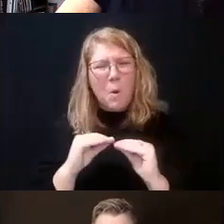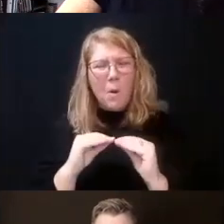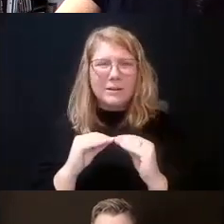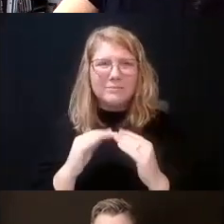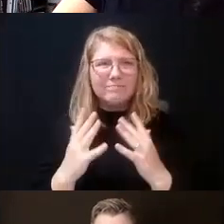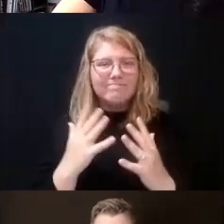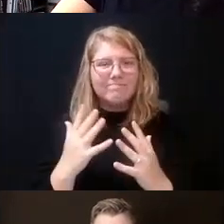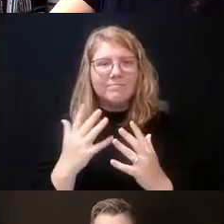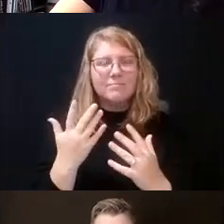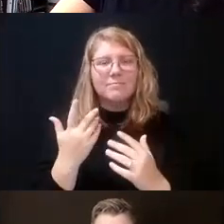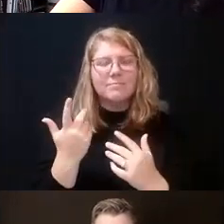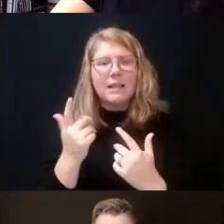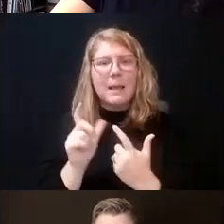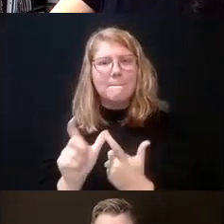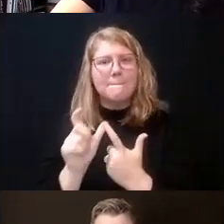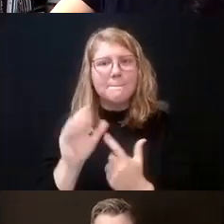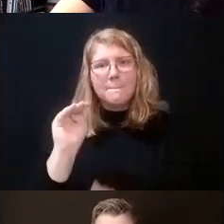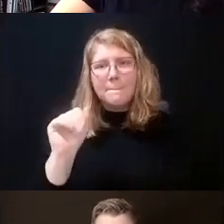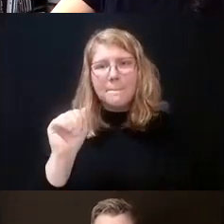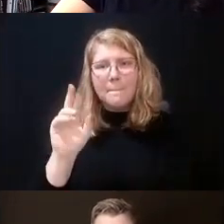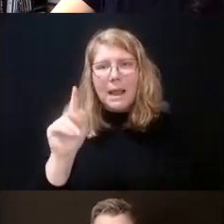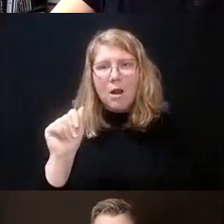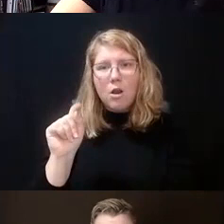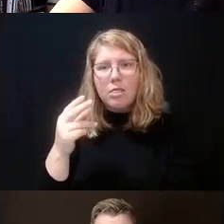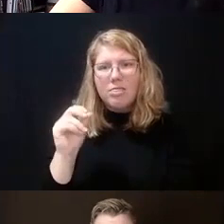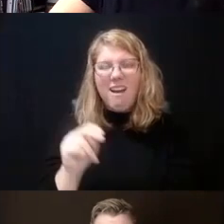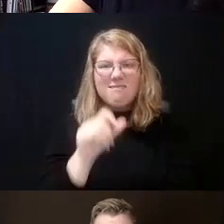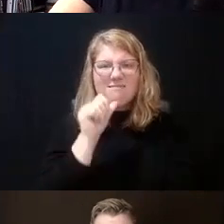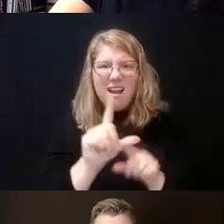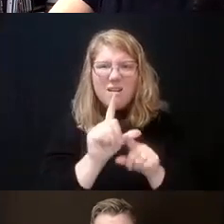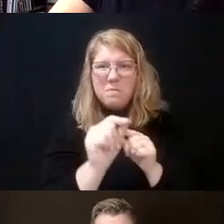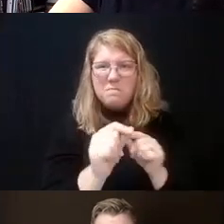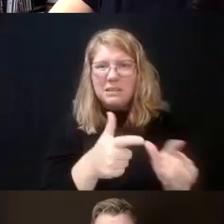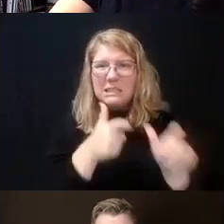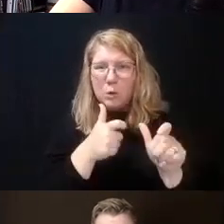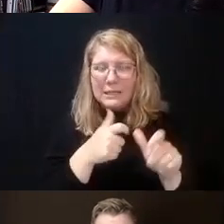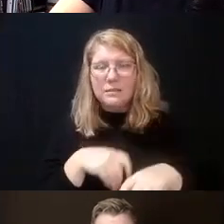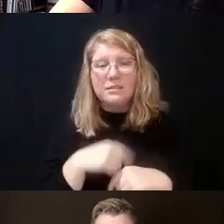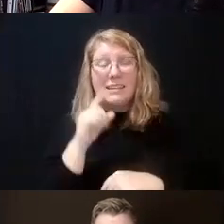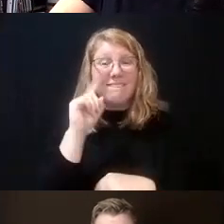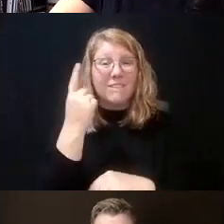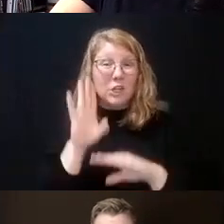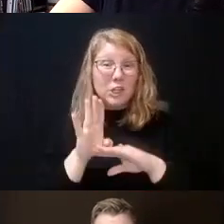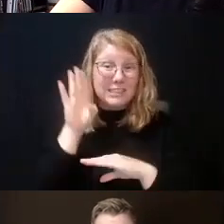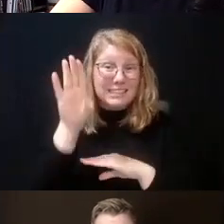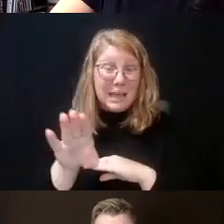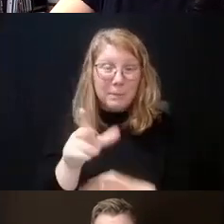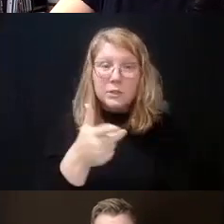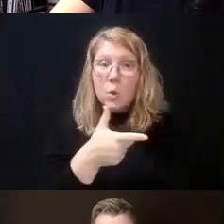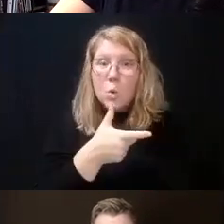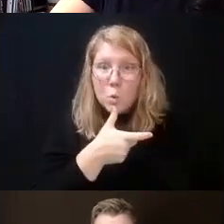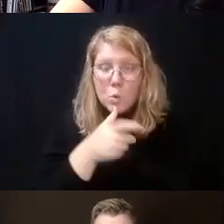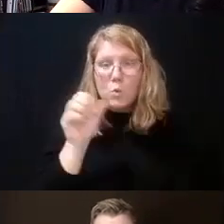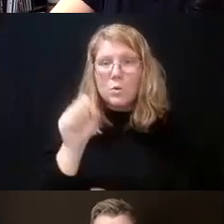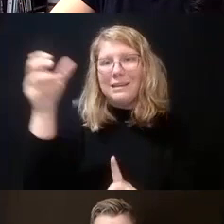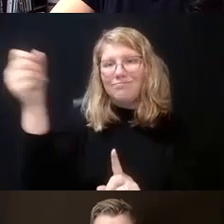a marathon than a sprint. And I think that the first step in this is really figuring out like who can you bring in to be